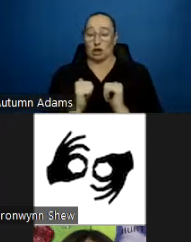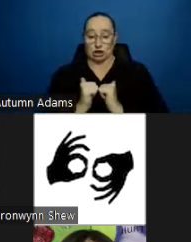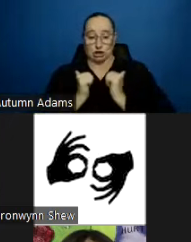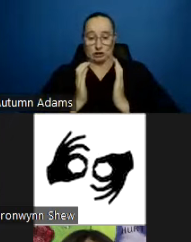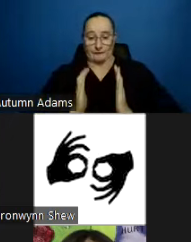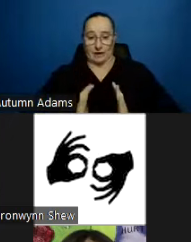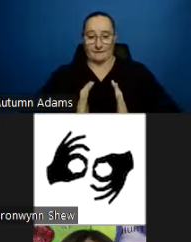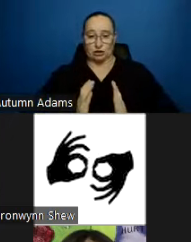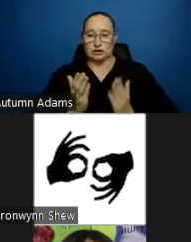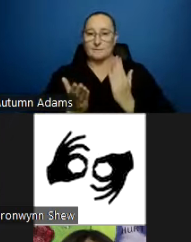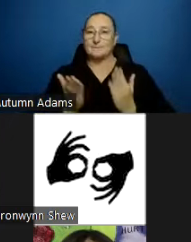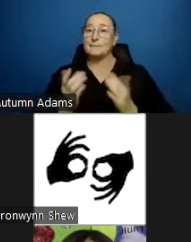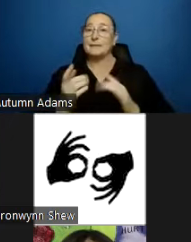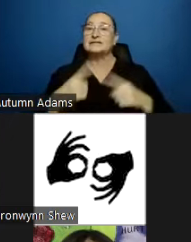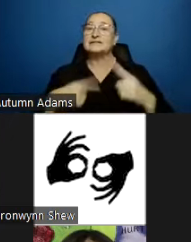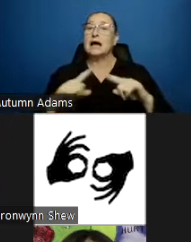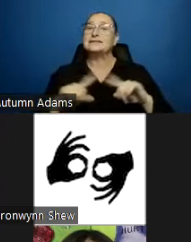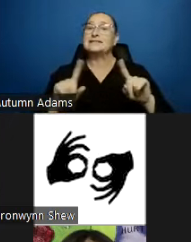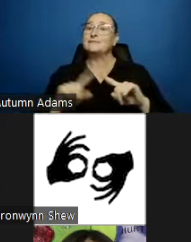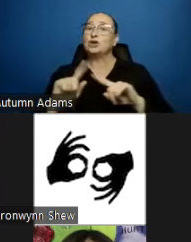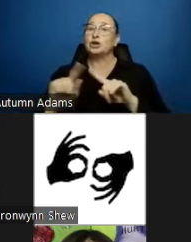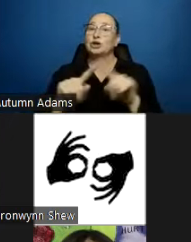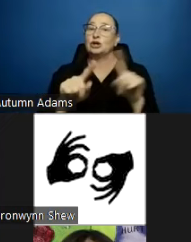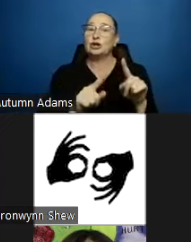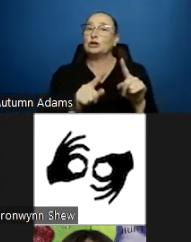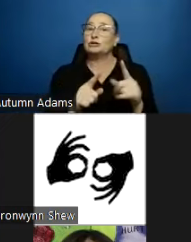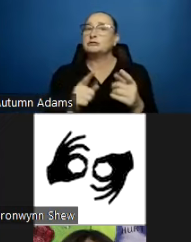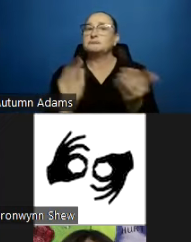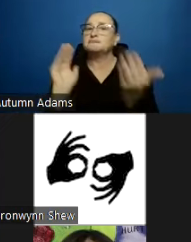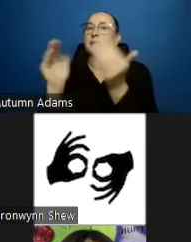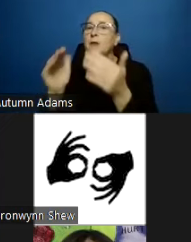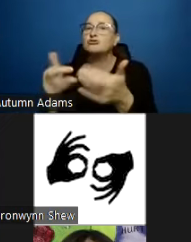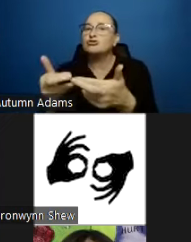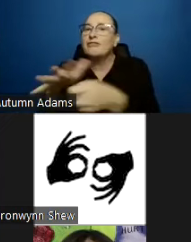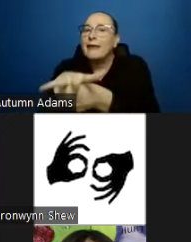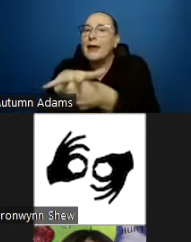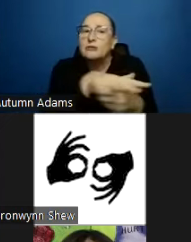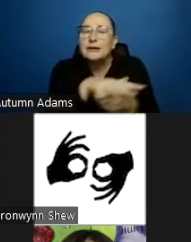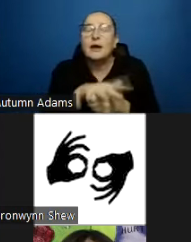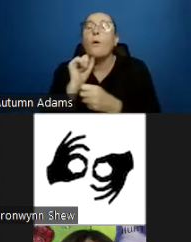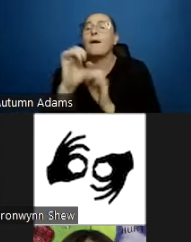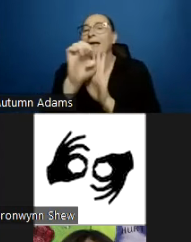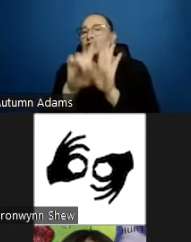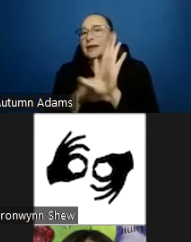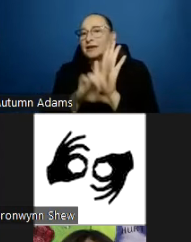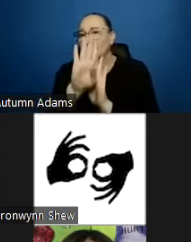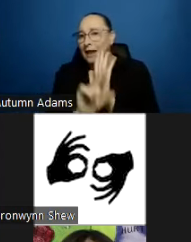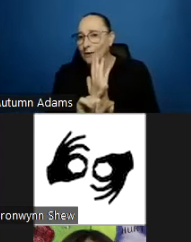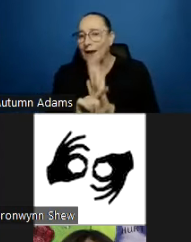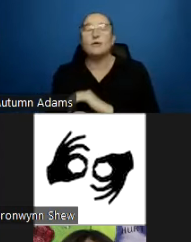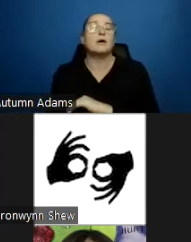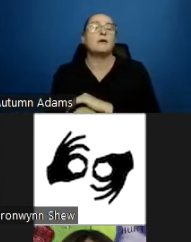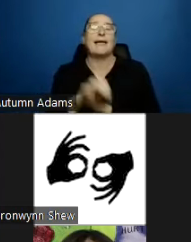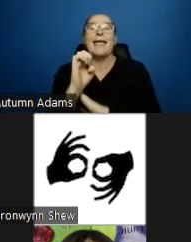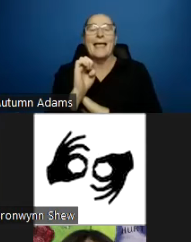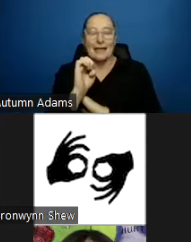maybe sign differently depending on the region or depending on the educational background. Sometimes an interpreter may say, you know, I don't